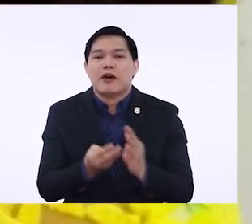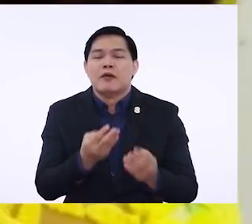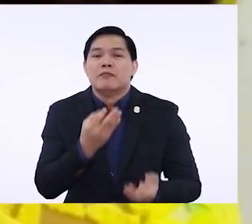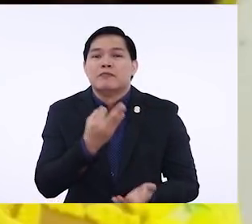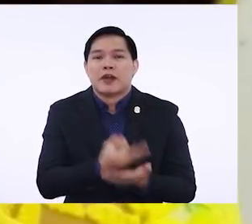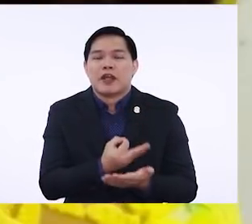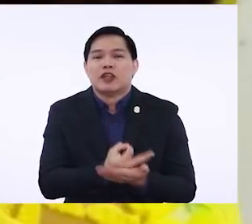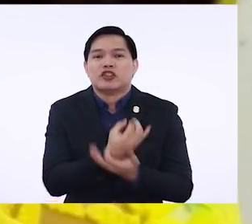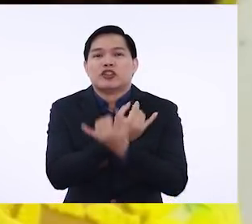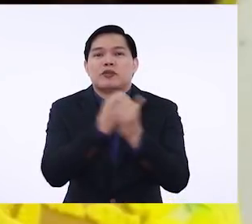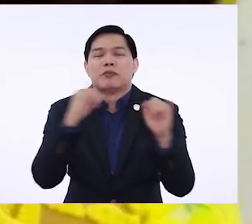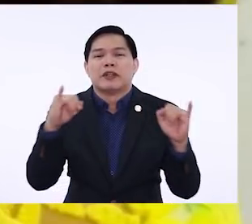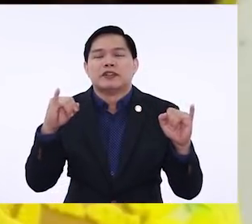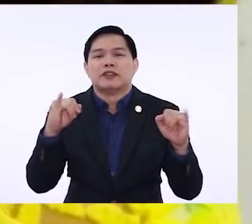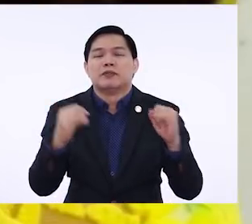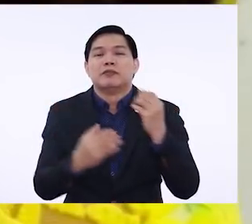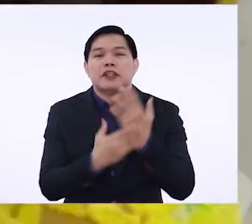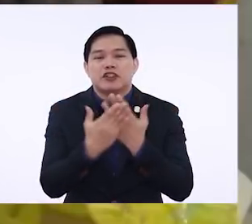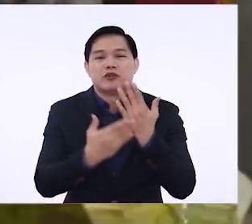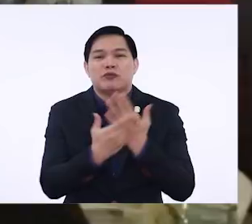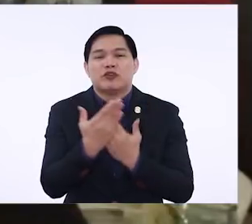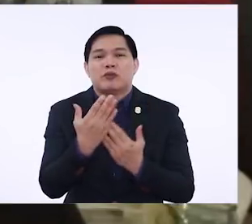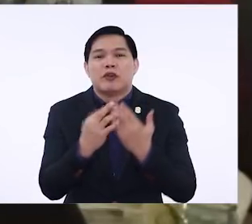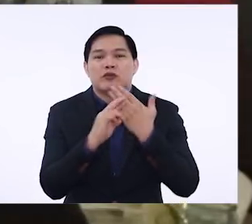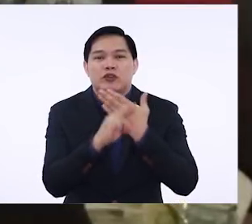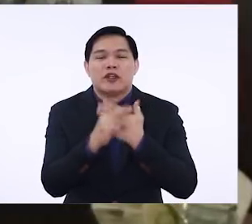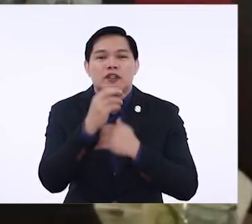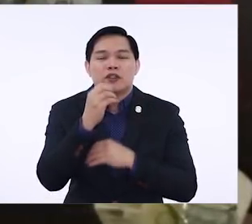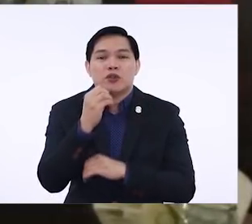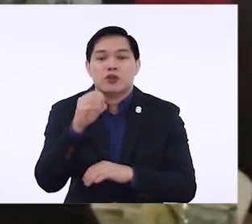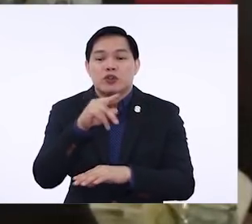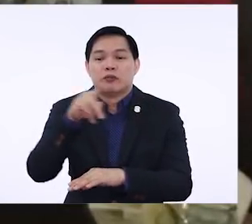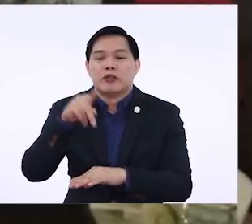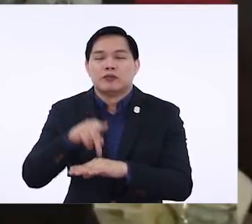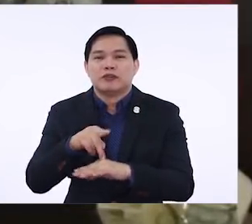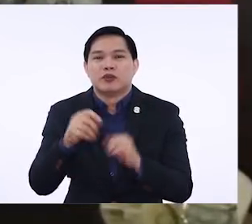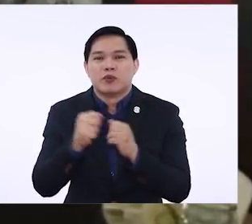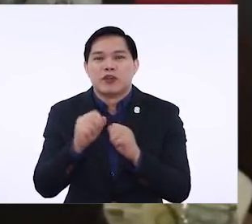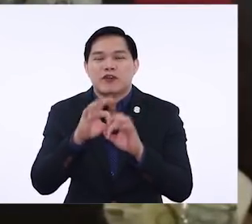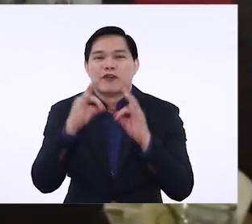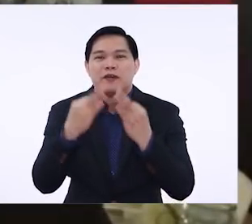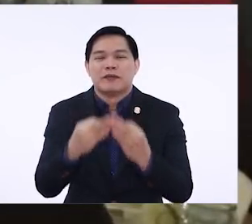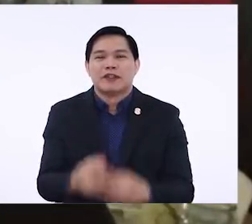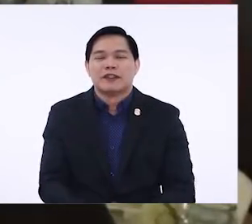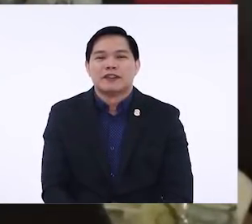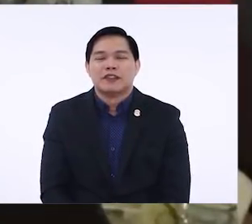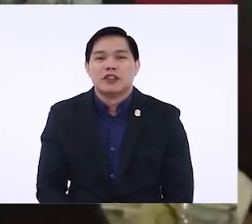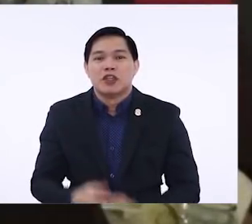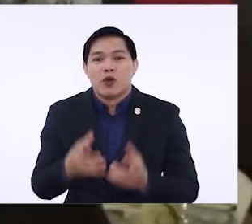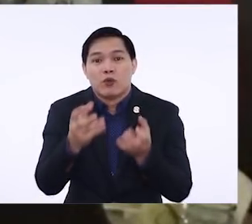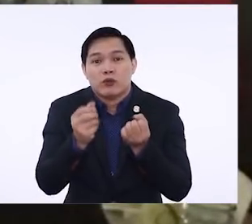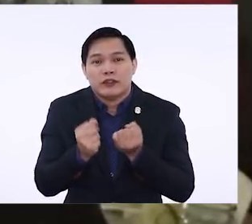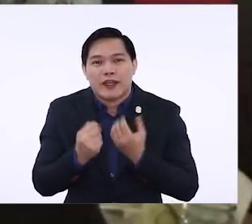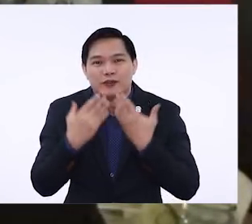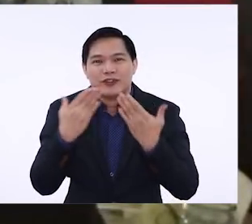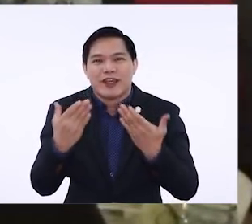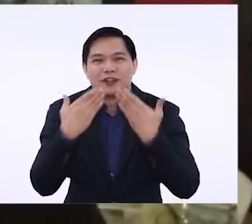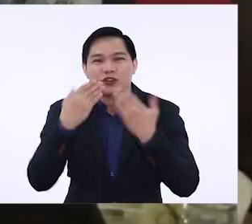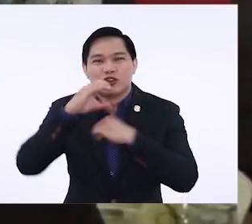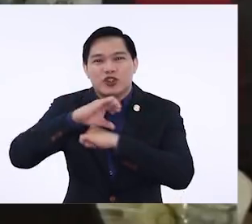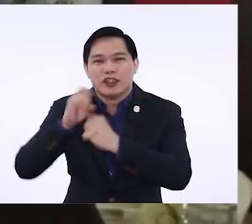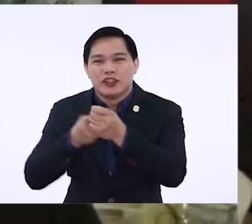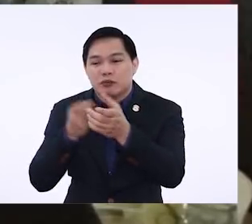independent, thus making it easier for them to return to their homeland and to be with their family. We would like to thank the